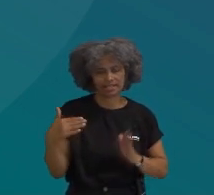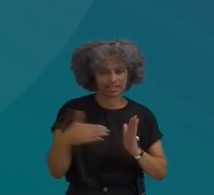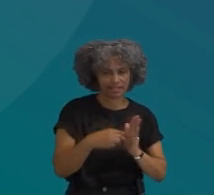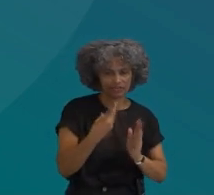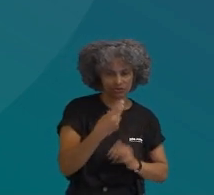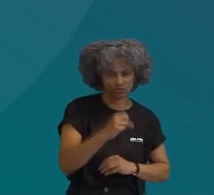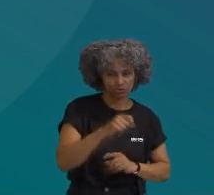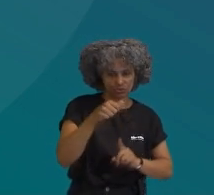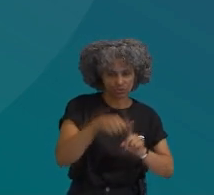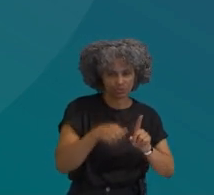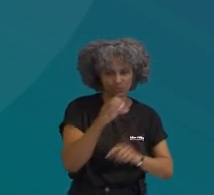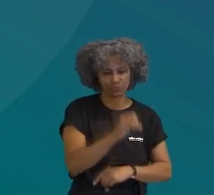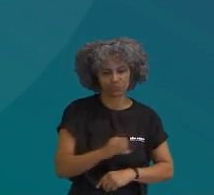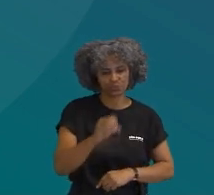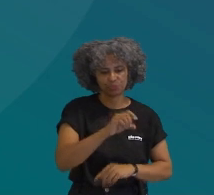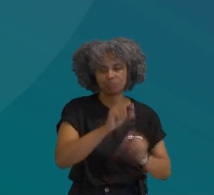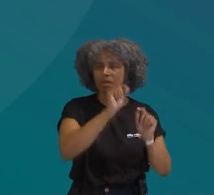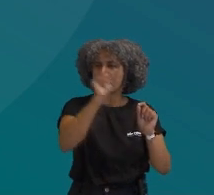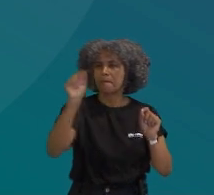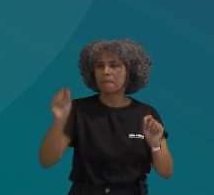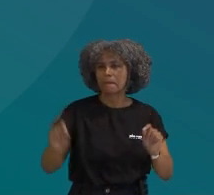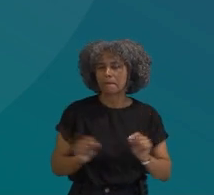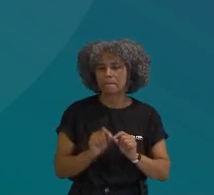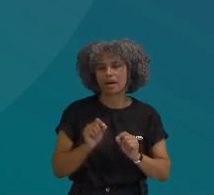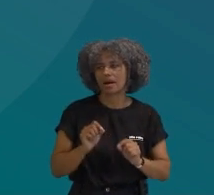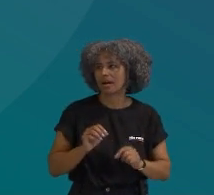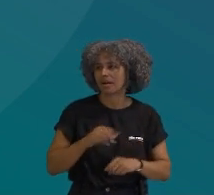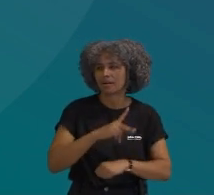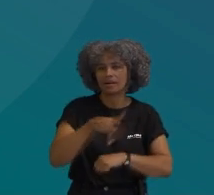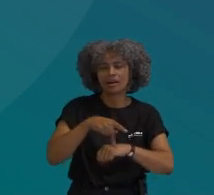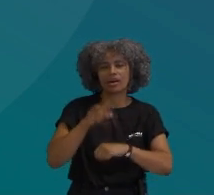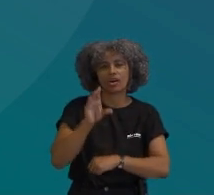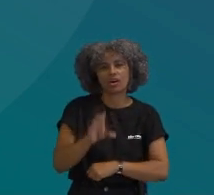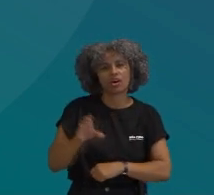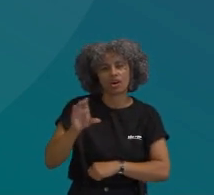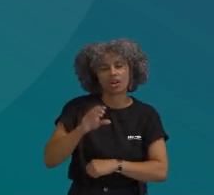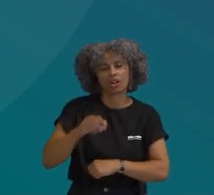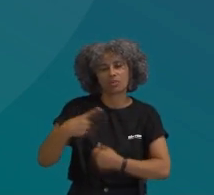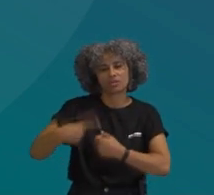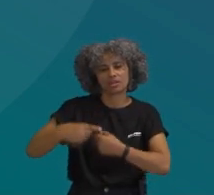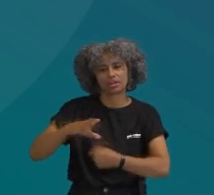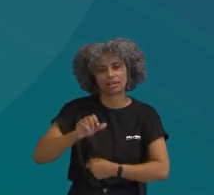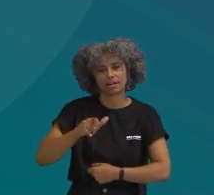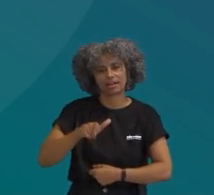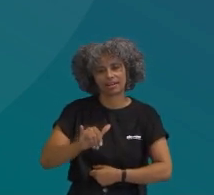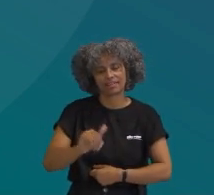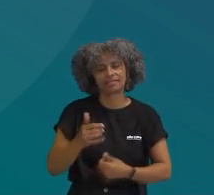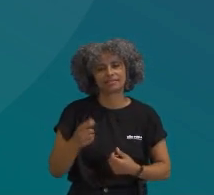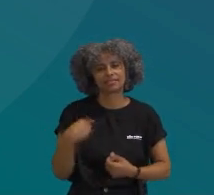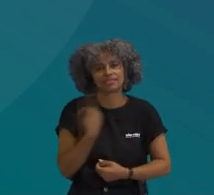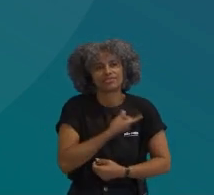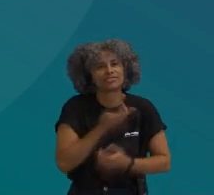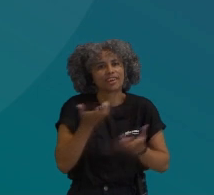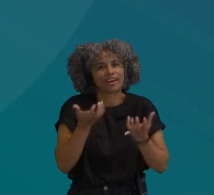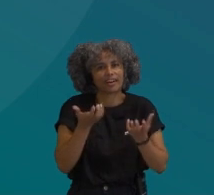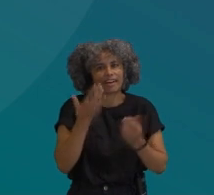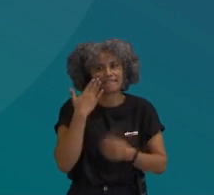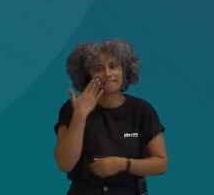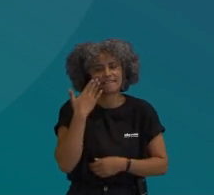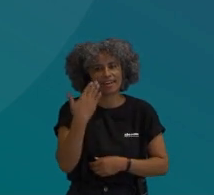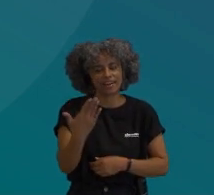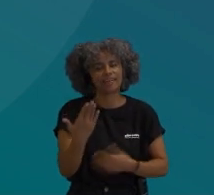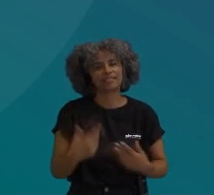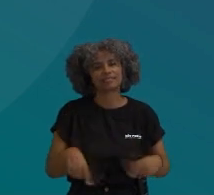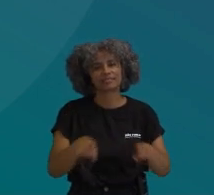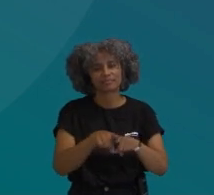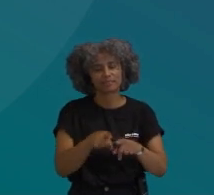in Colombia, in Cali. We want to see you there. So please, with these final words, Gulnaro,